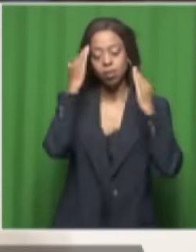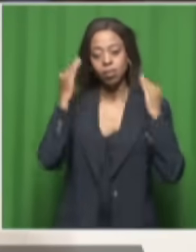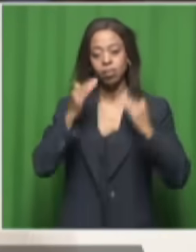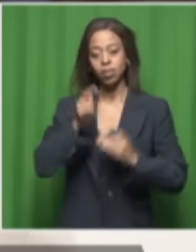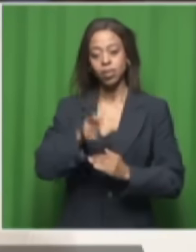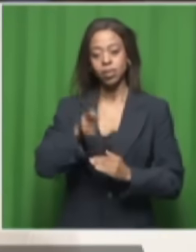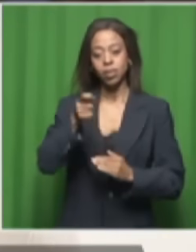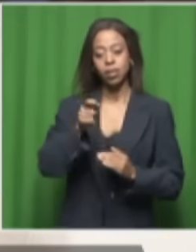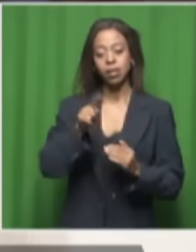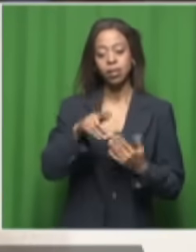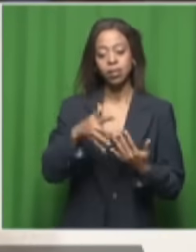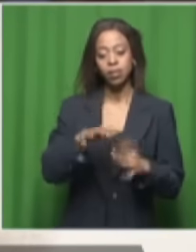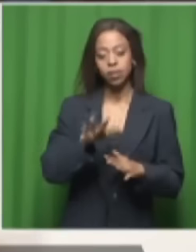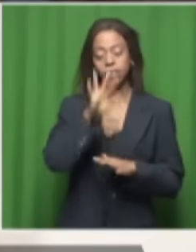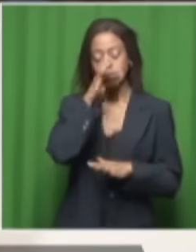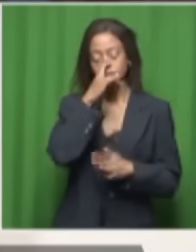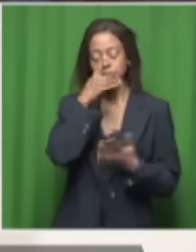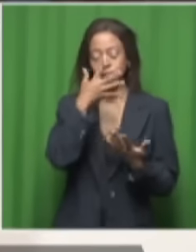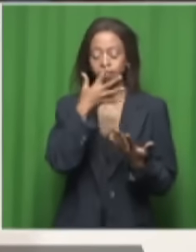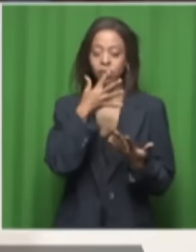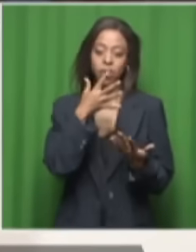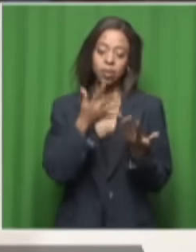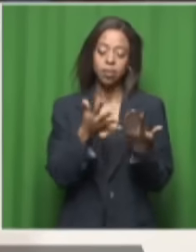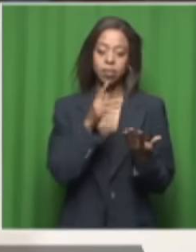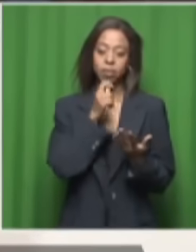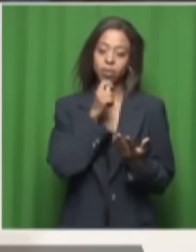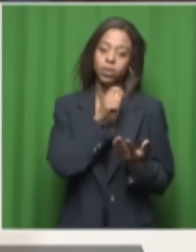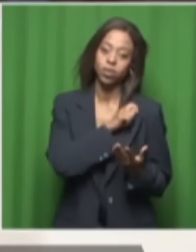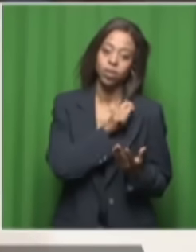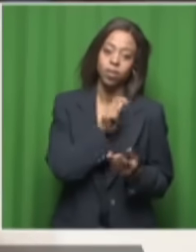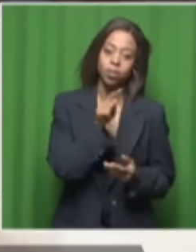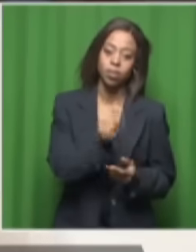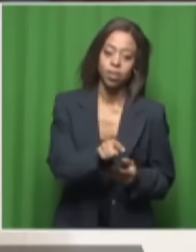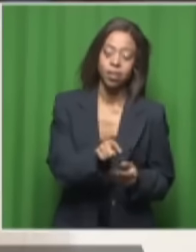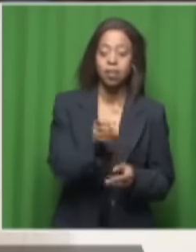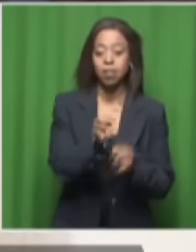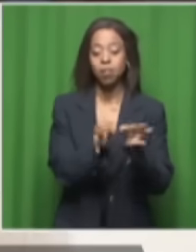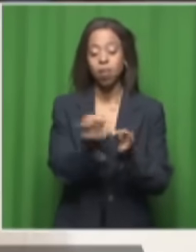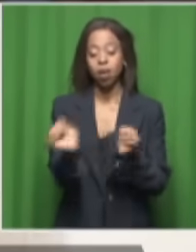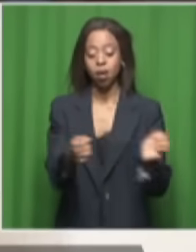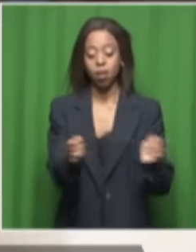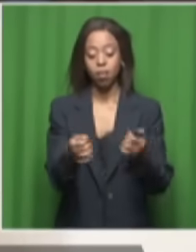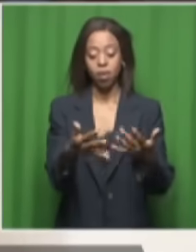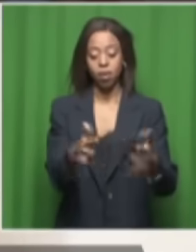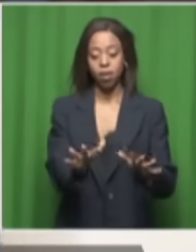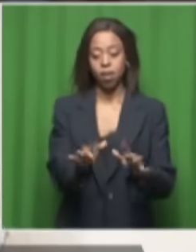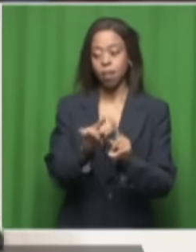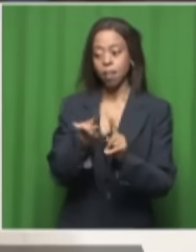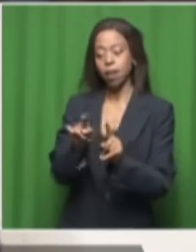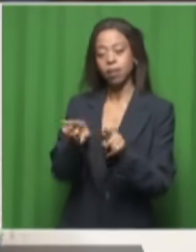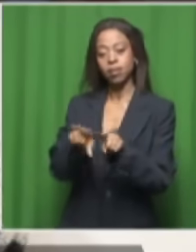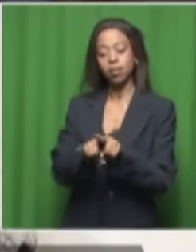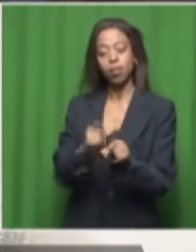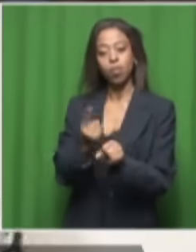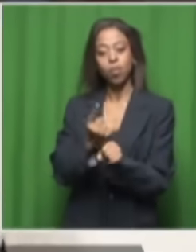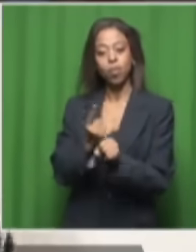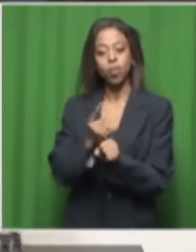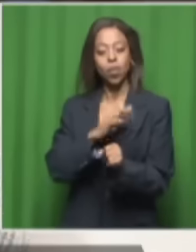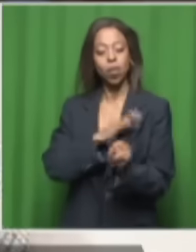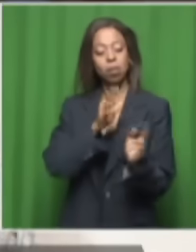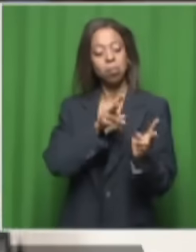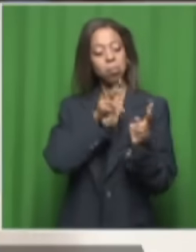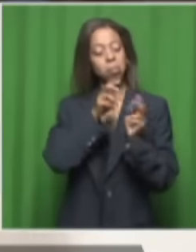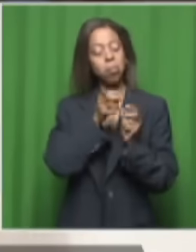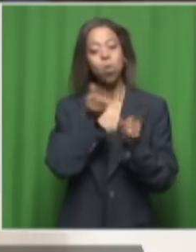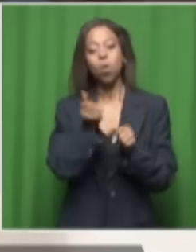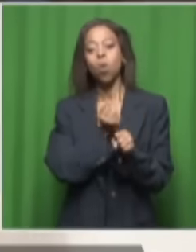the doubt, albeit that I've said they are political appointees, that they would want to be seen to be even-handed doing their